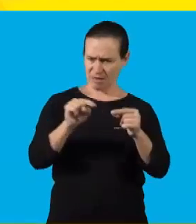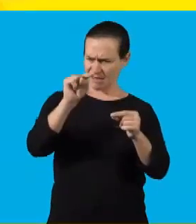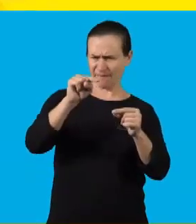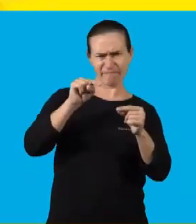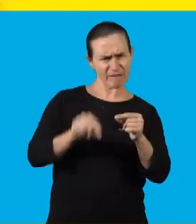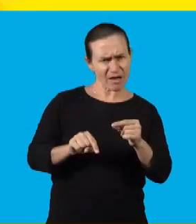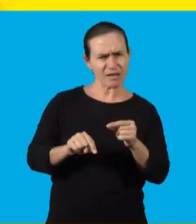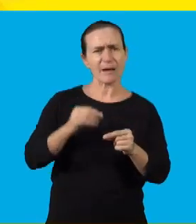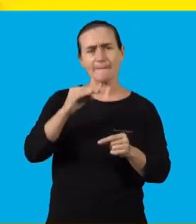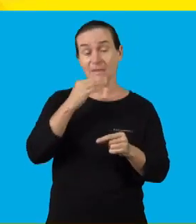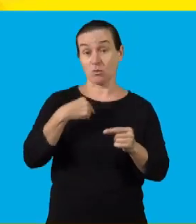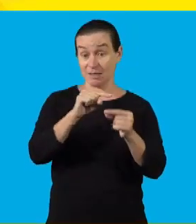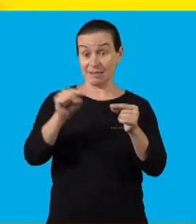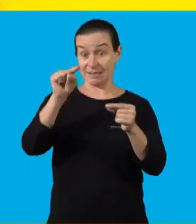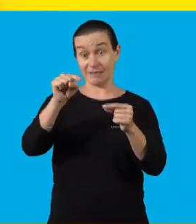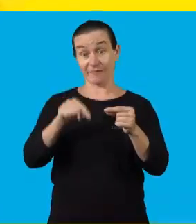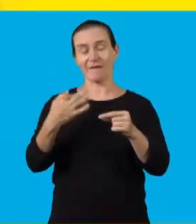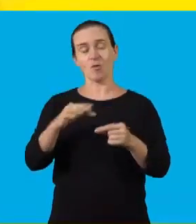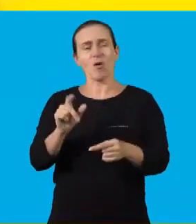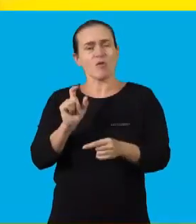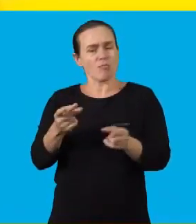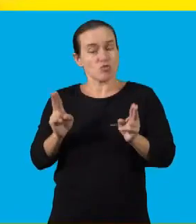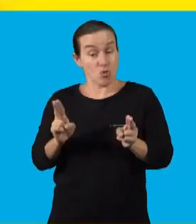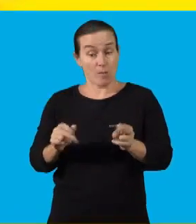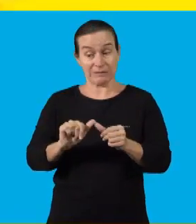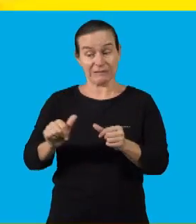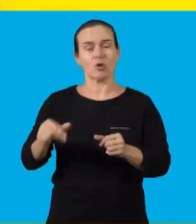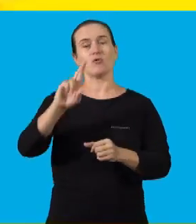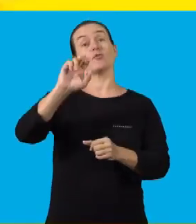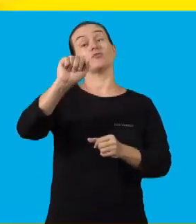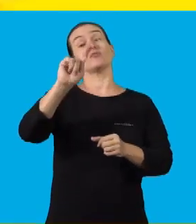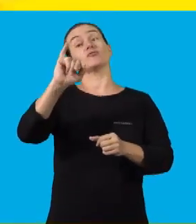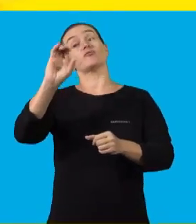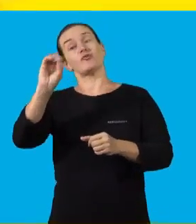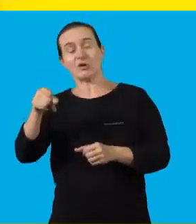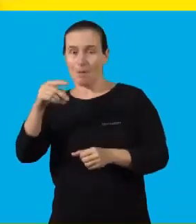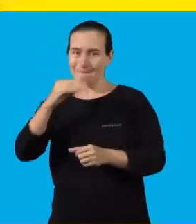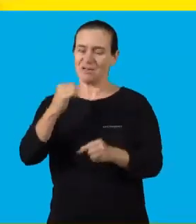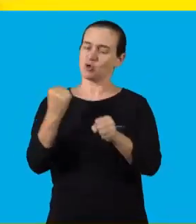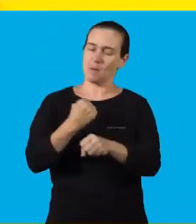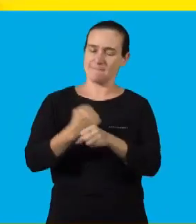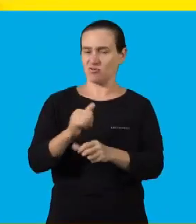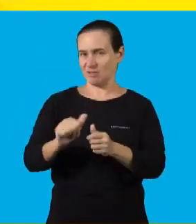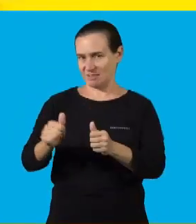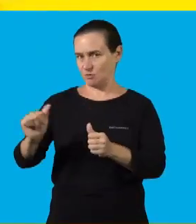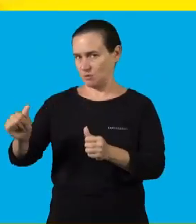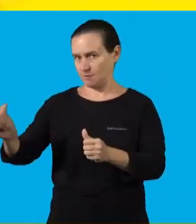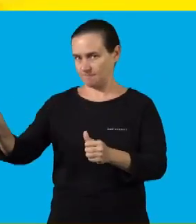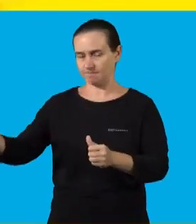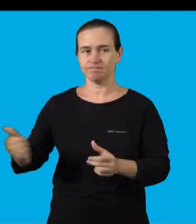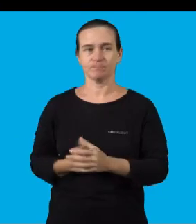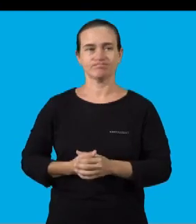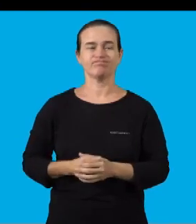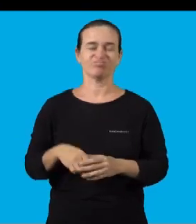dividing, we divide to get the common ratio, and that tells us that that is a geometric sequence. Let's look at